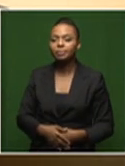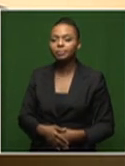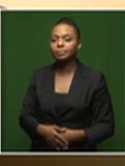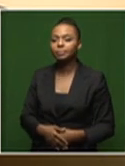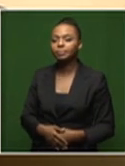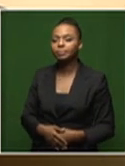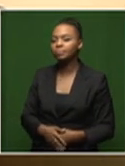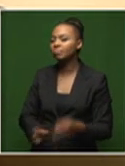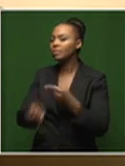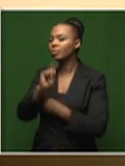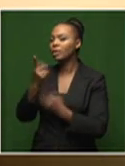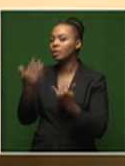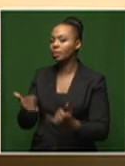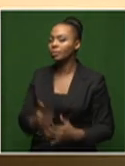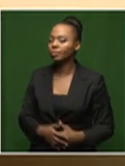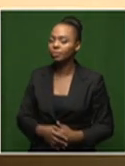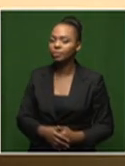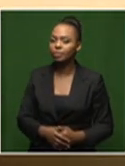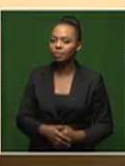through what's happening currently.